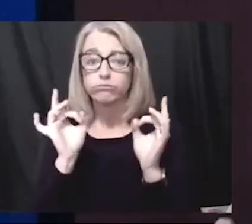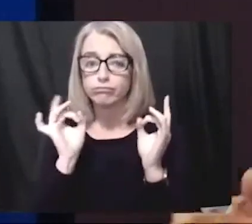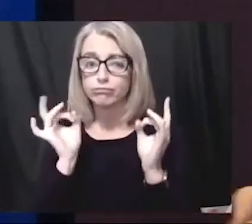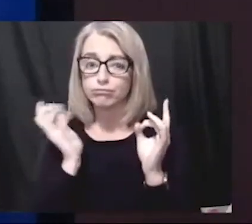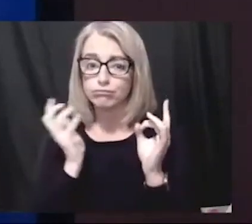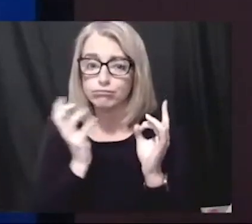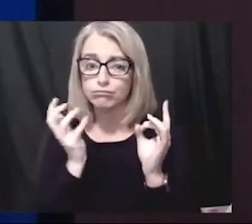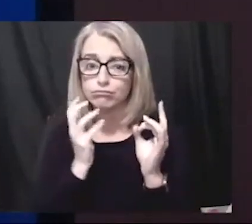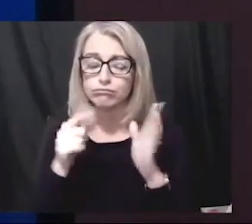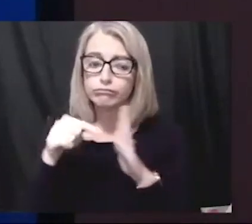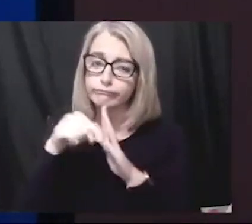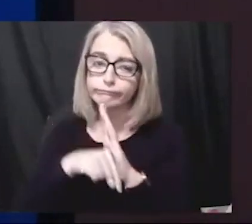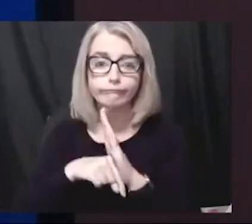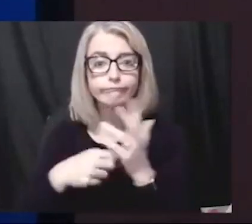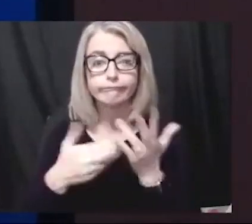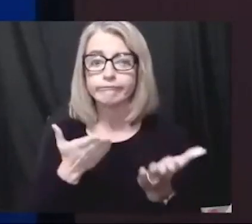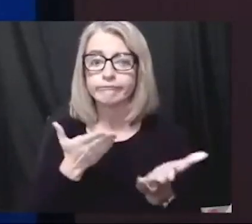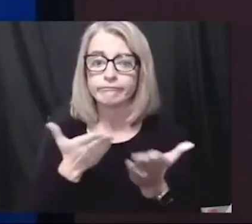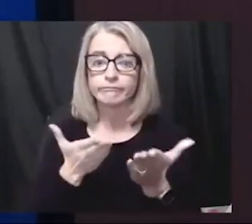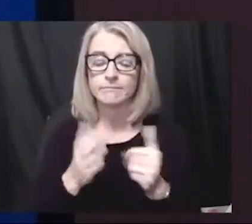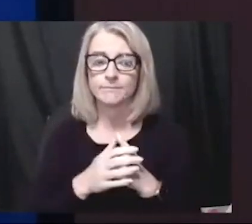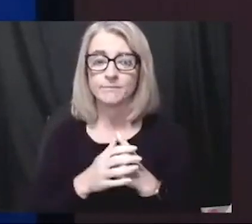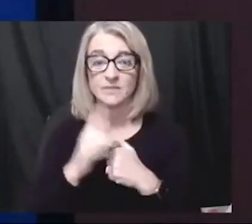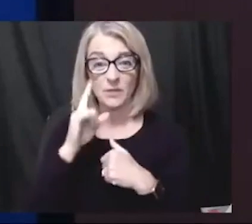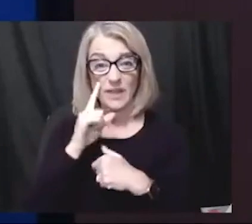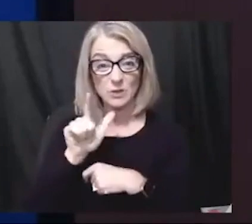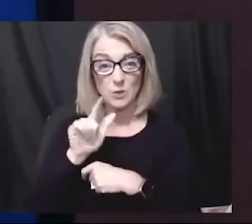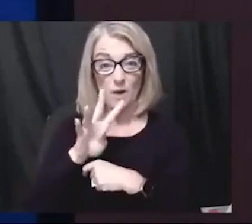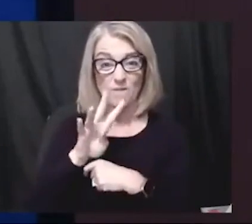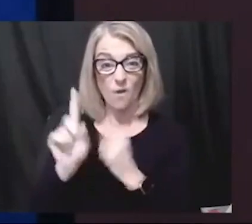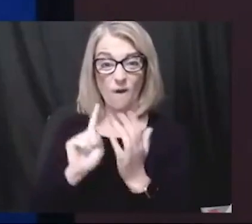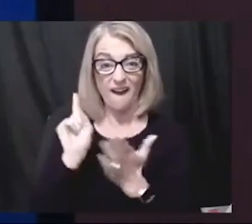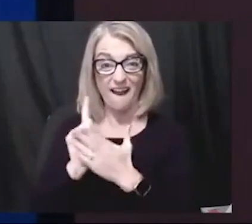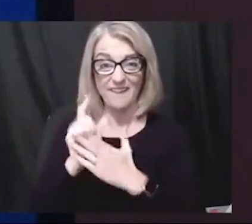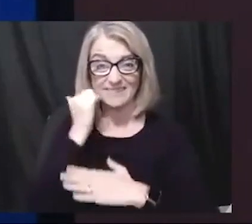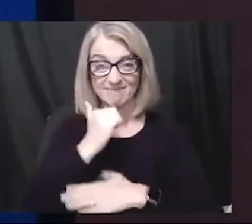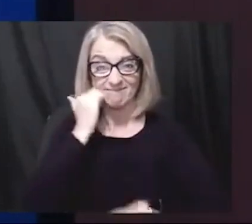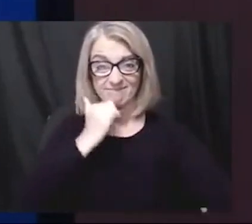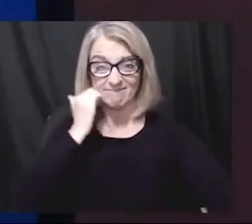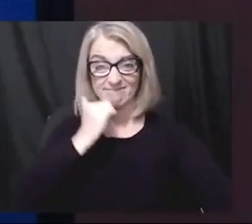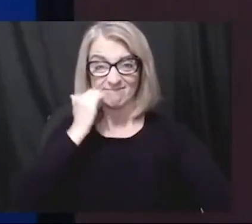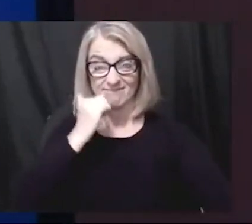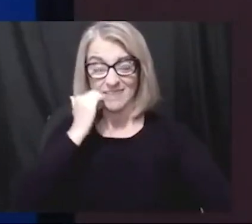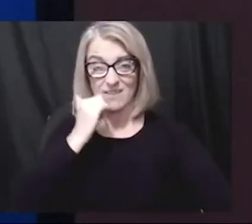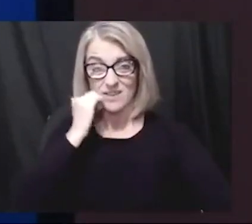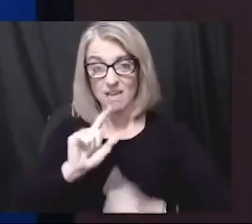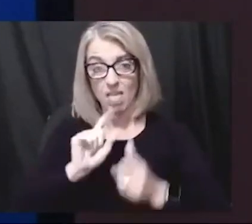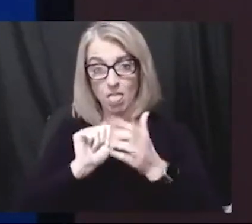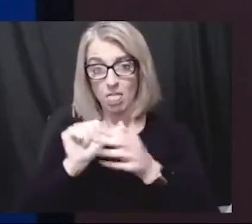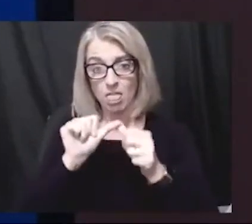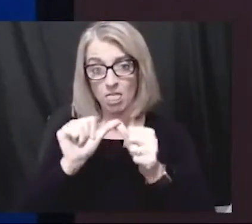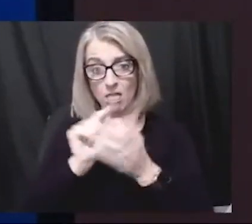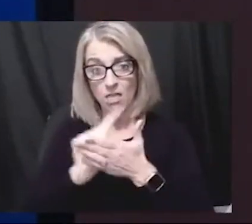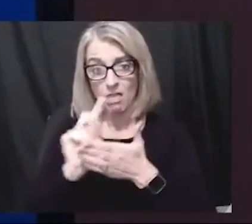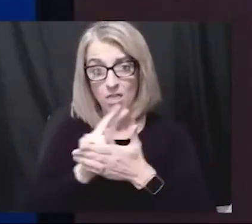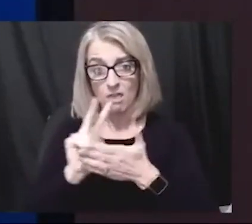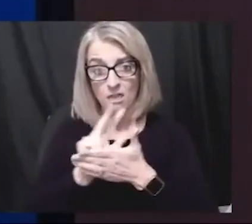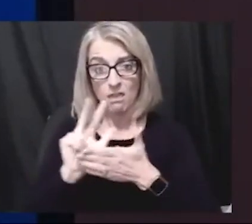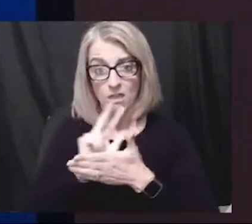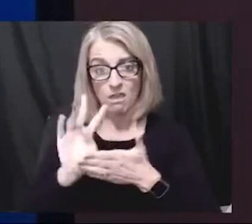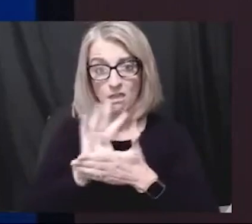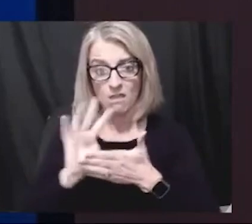if you think about that and you're doing it 24/7 for every minute of every single day, and that drags on for weeks and weeks and weeks, those things